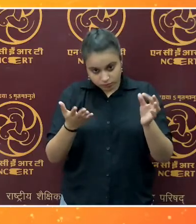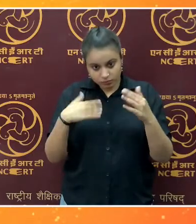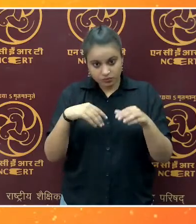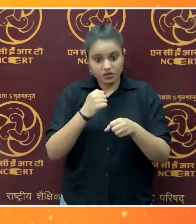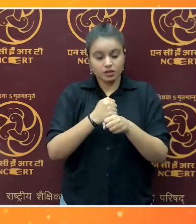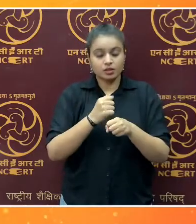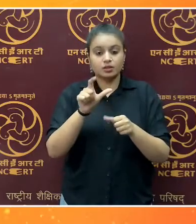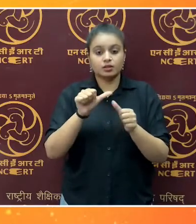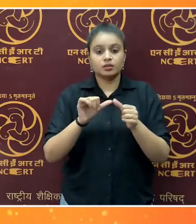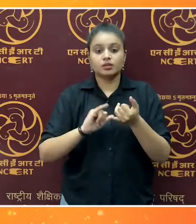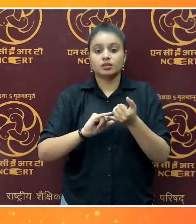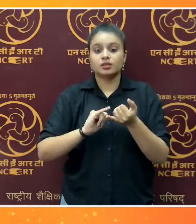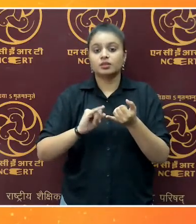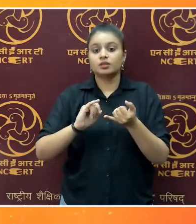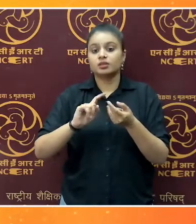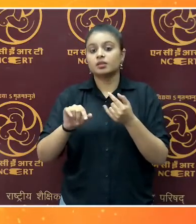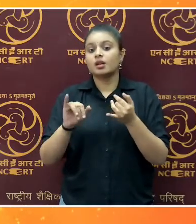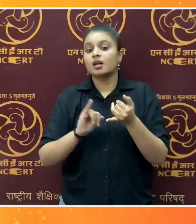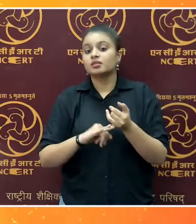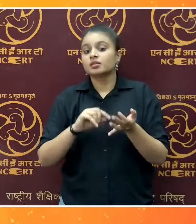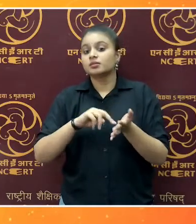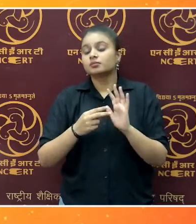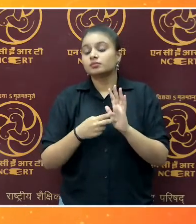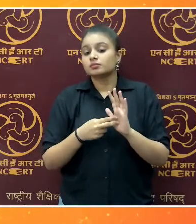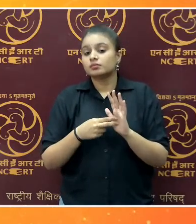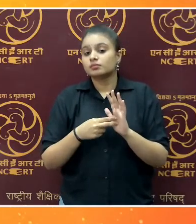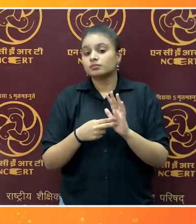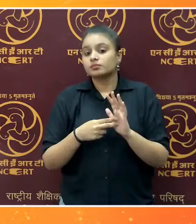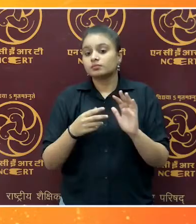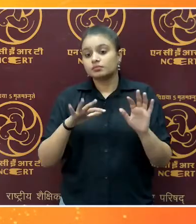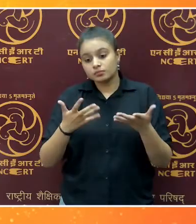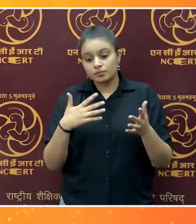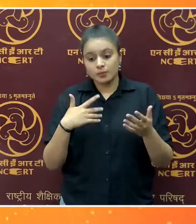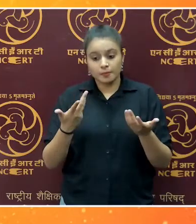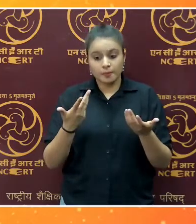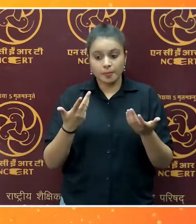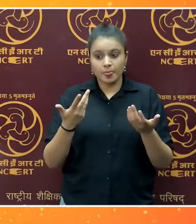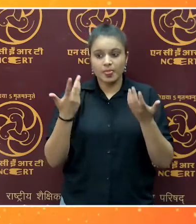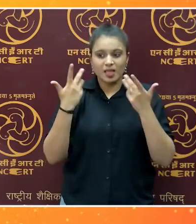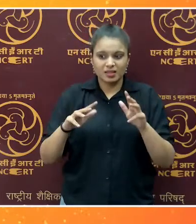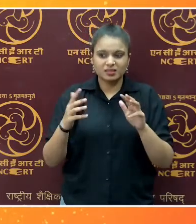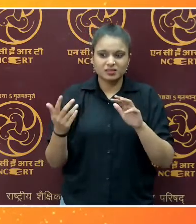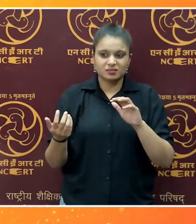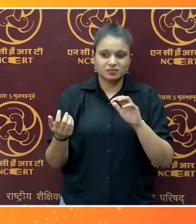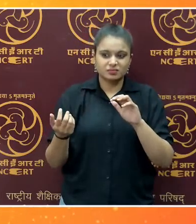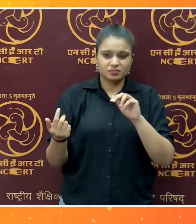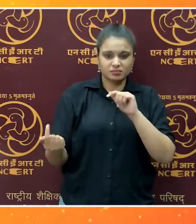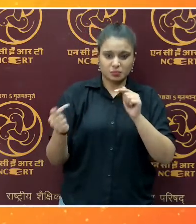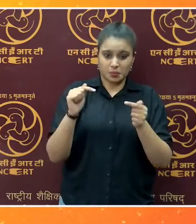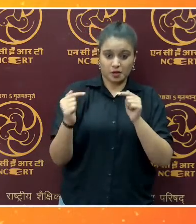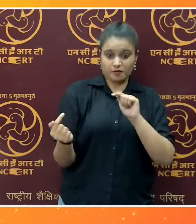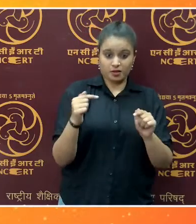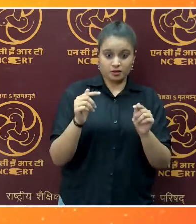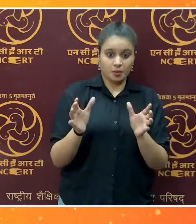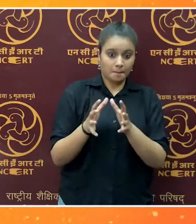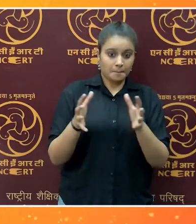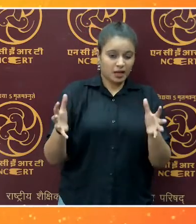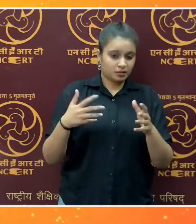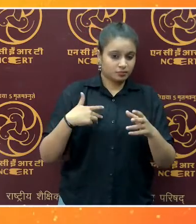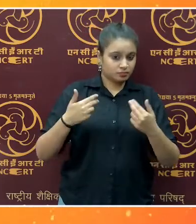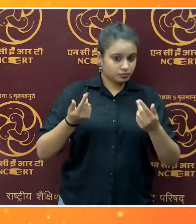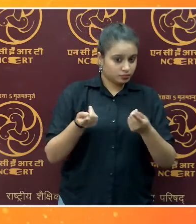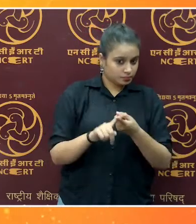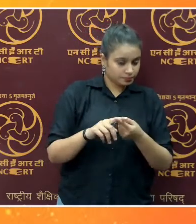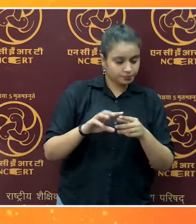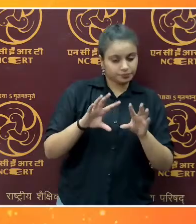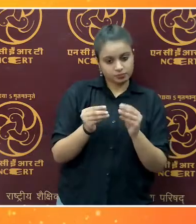it's a spectacle, it merely means tamasha. Something, some big scene that is. So spec is related